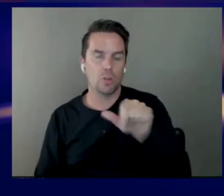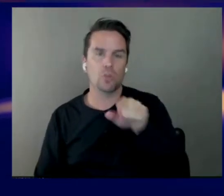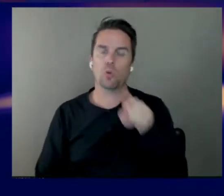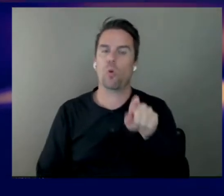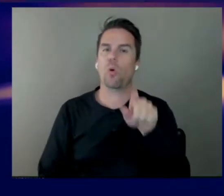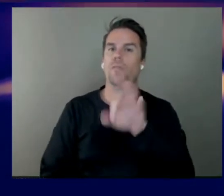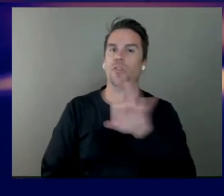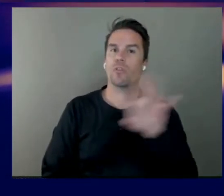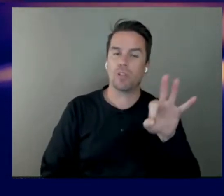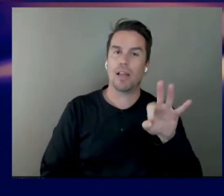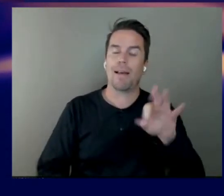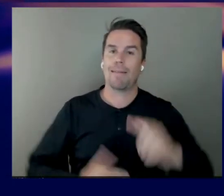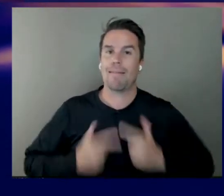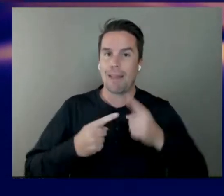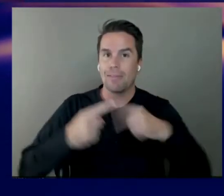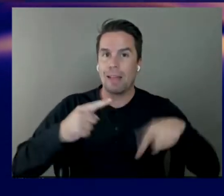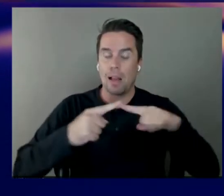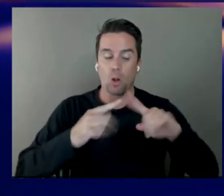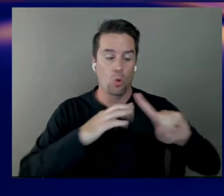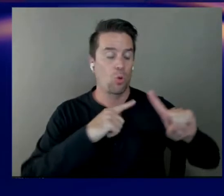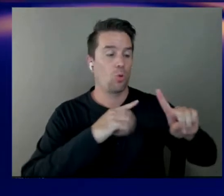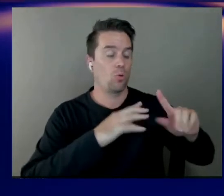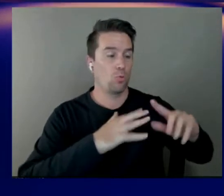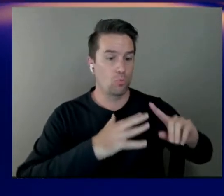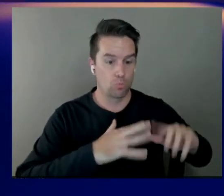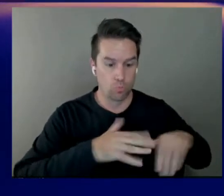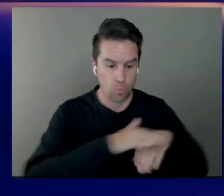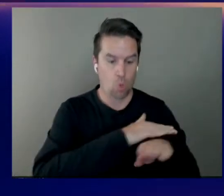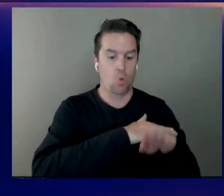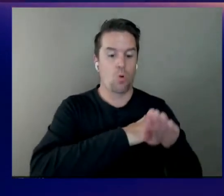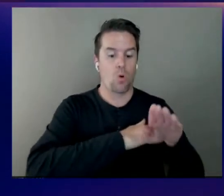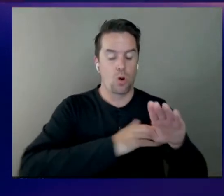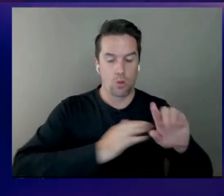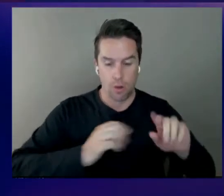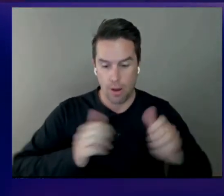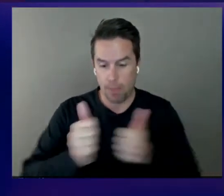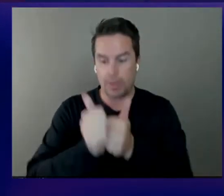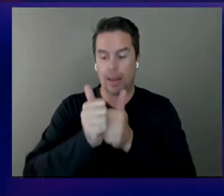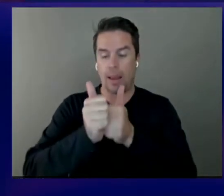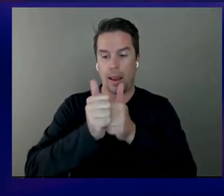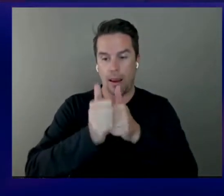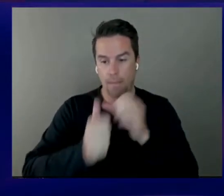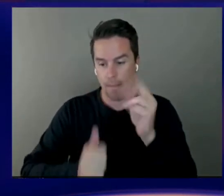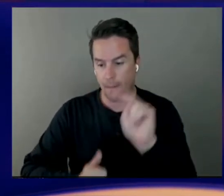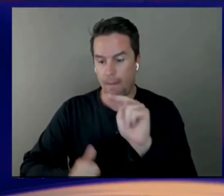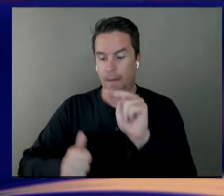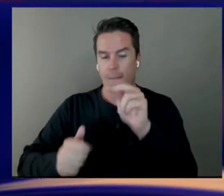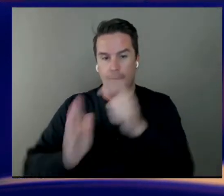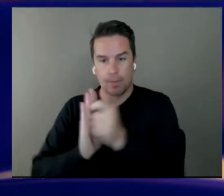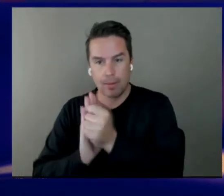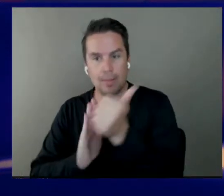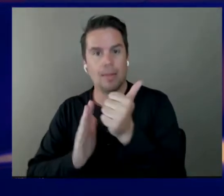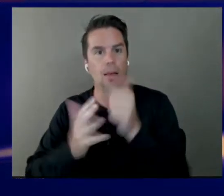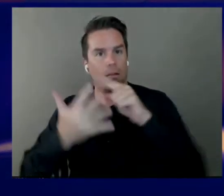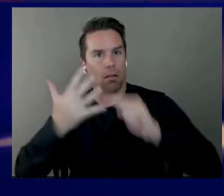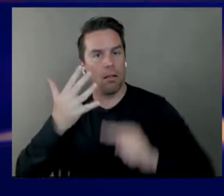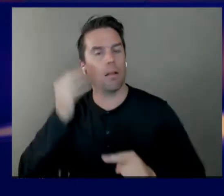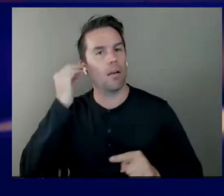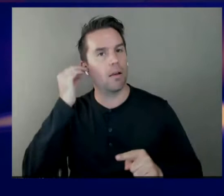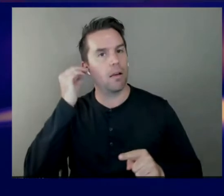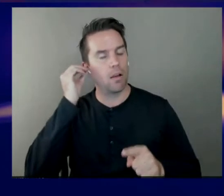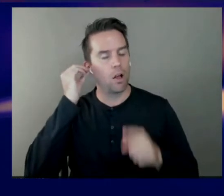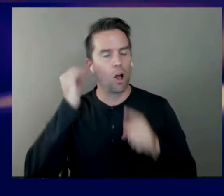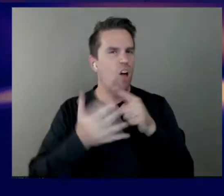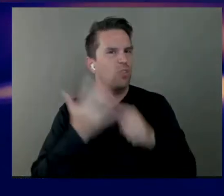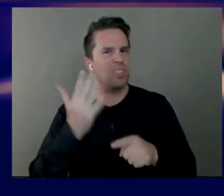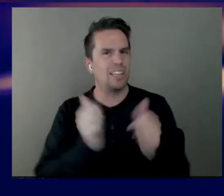you create it, to when you update it, to when you turn it on, to when you delete it, all those lifecycle events of a feature flag get put into